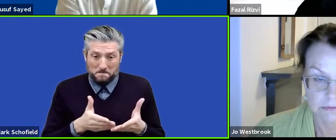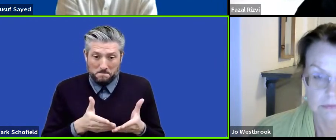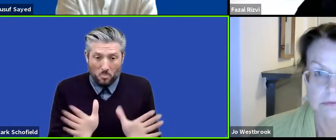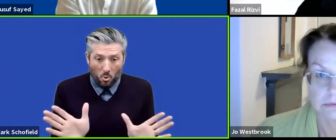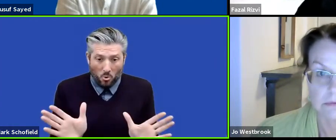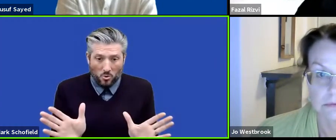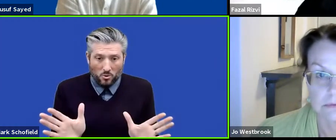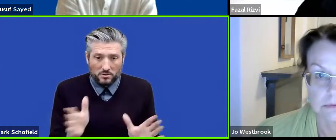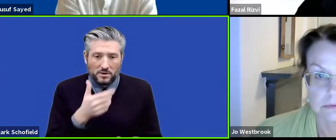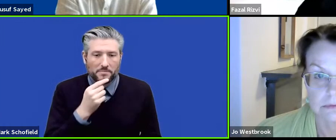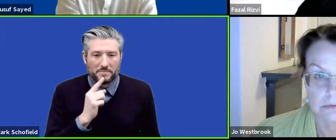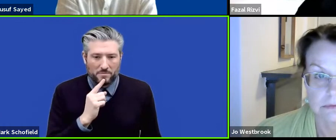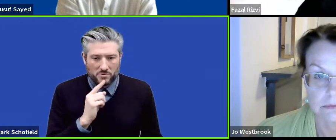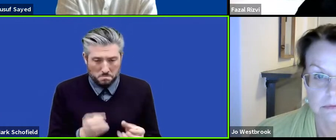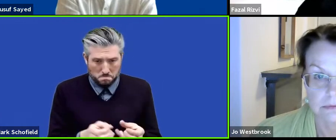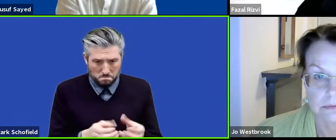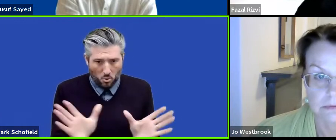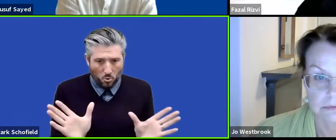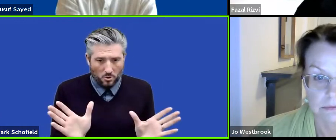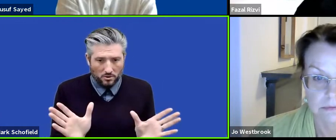who can